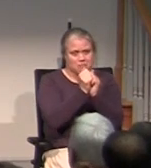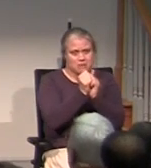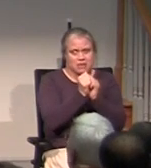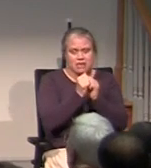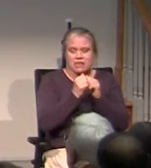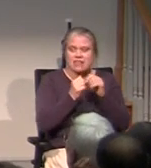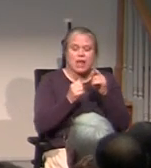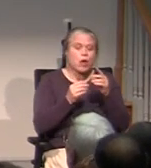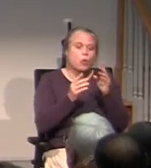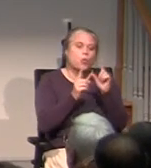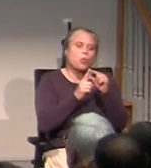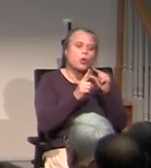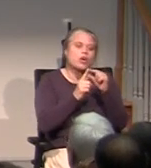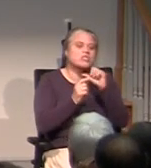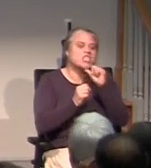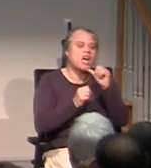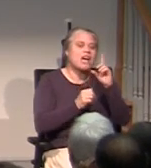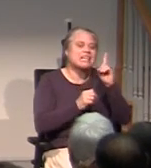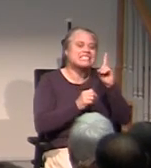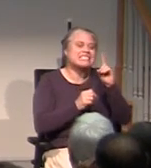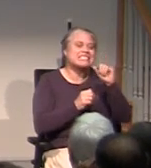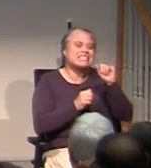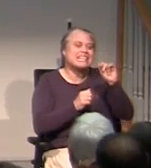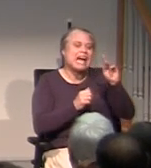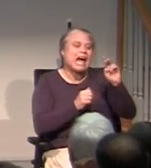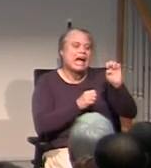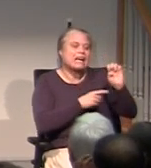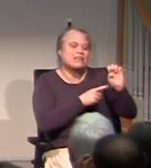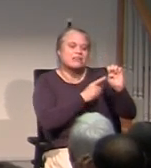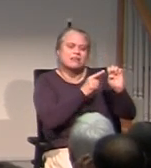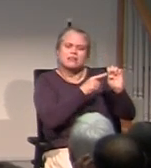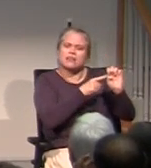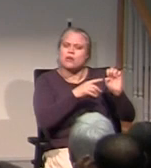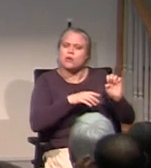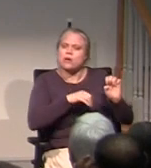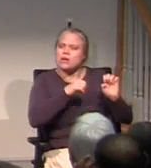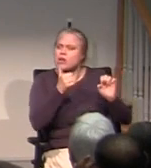dine, it is sup. Where else do you see that word?